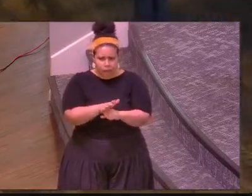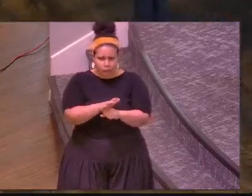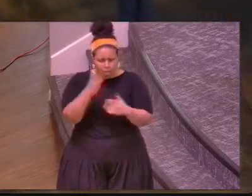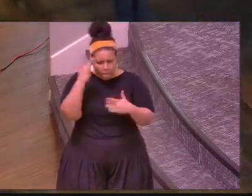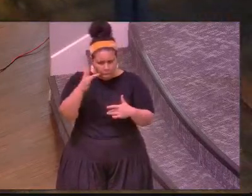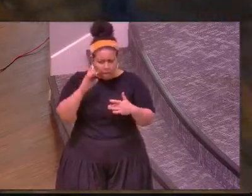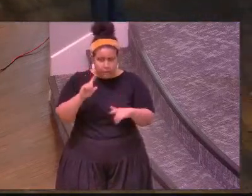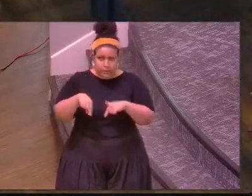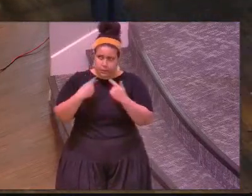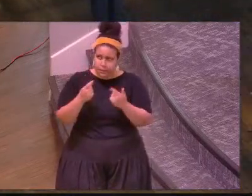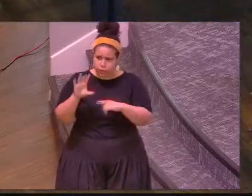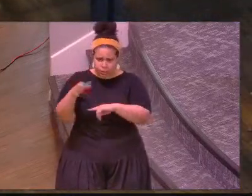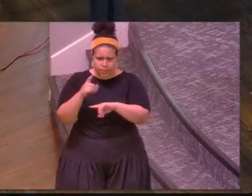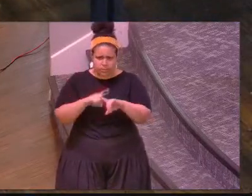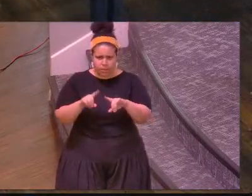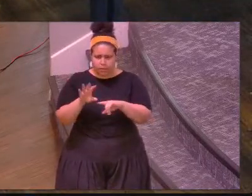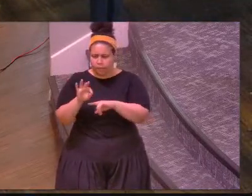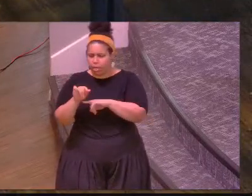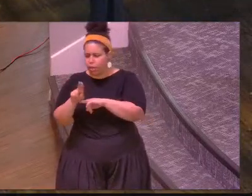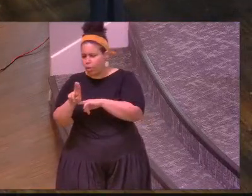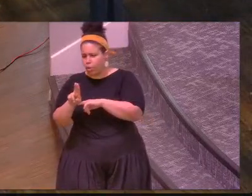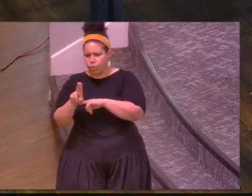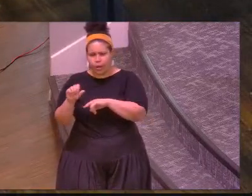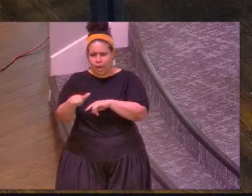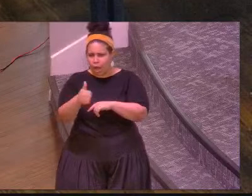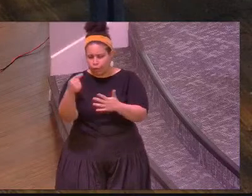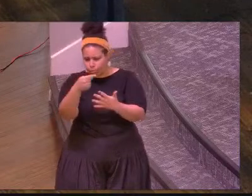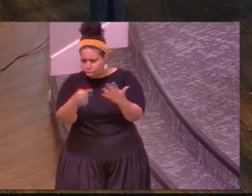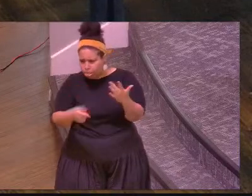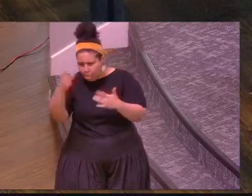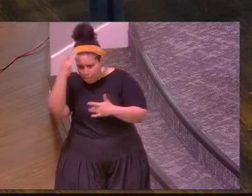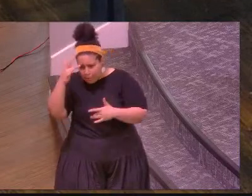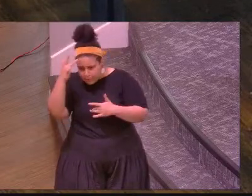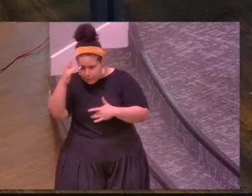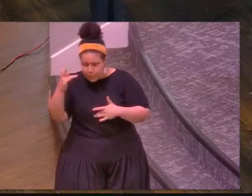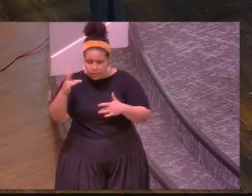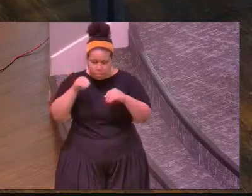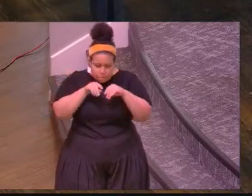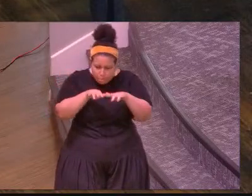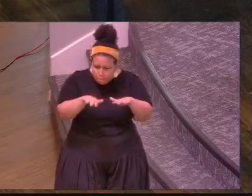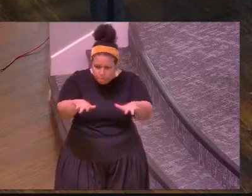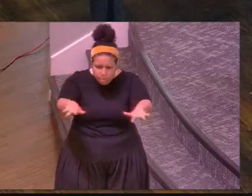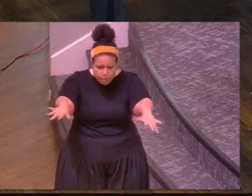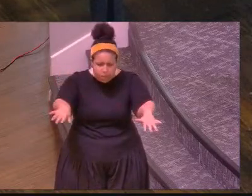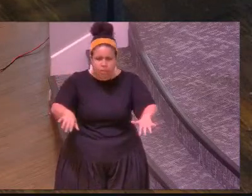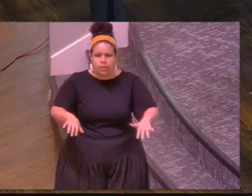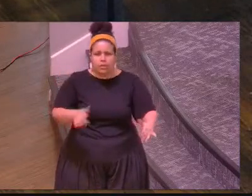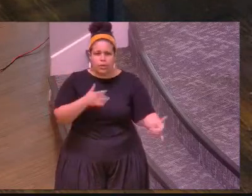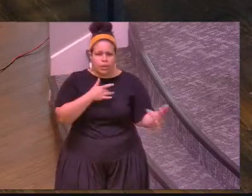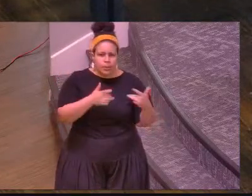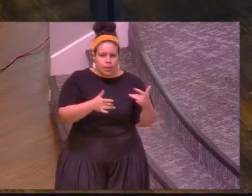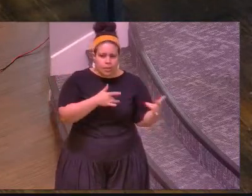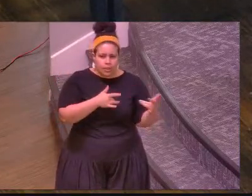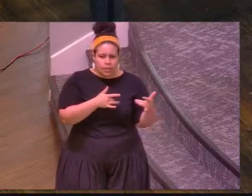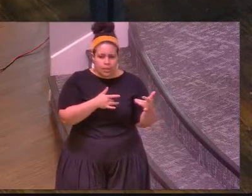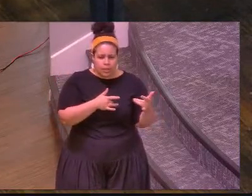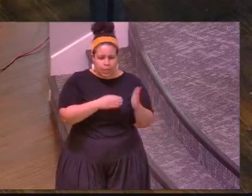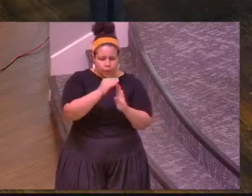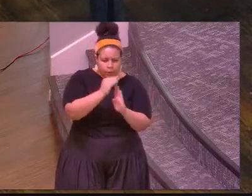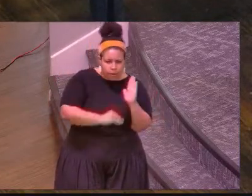flu and other things that typically run through. And we typically would run our attendance closer to